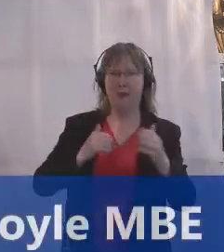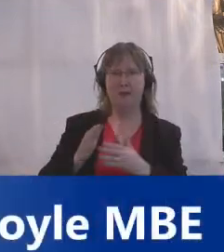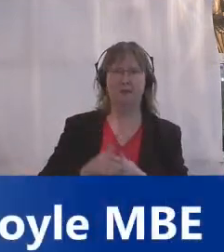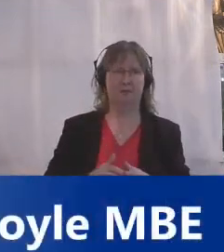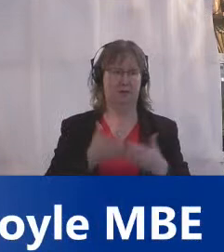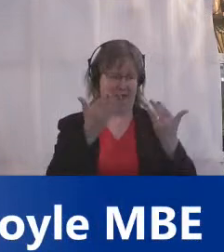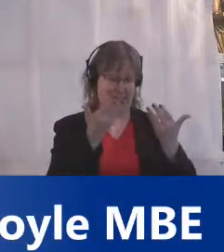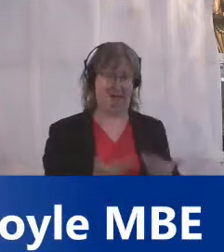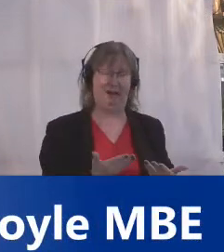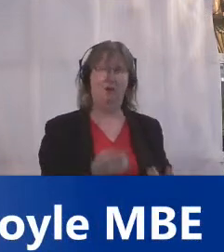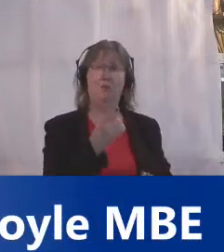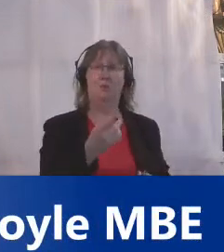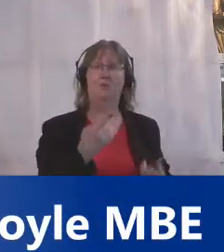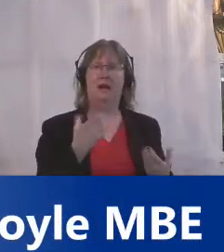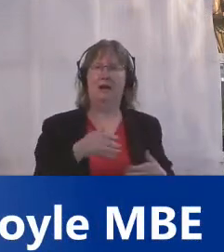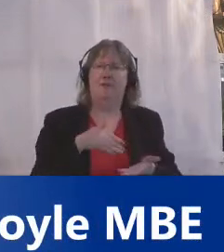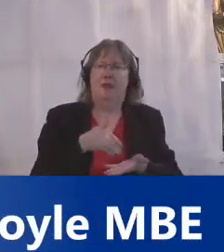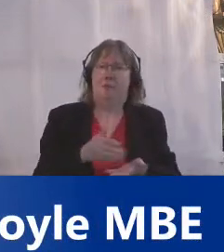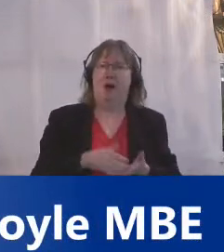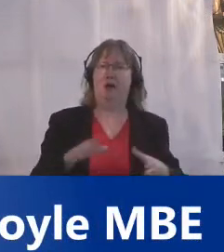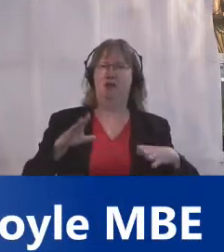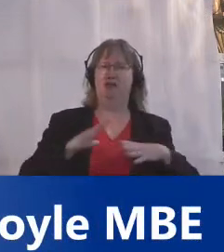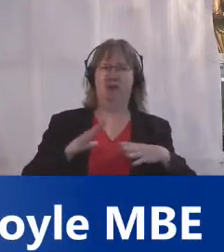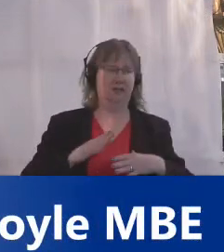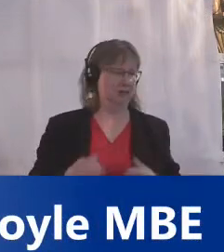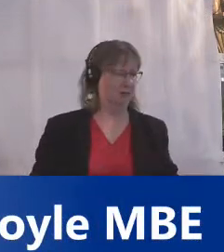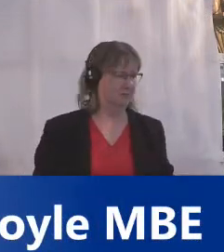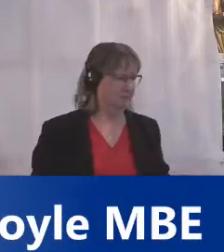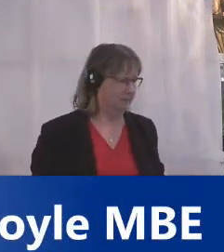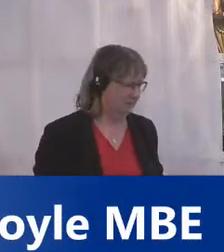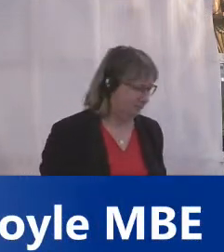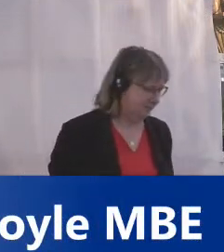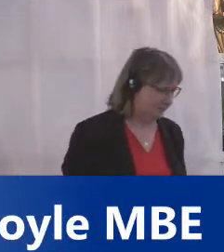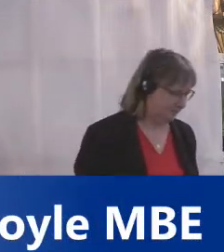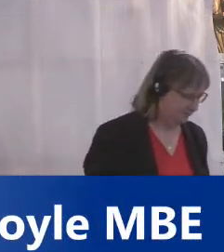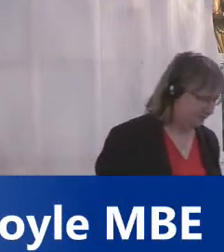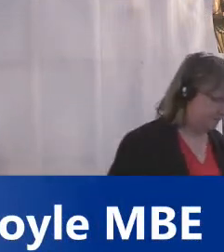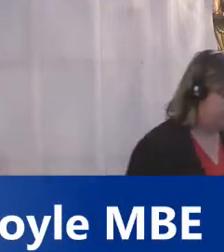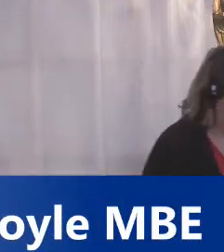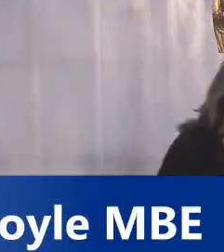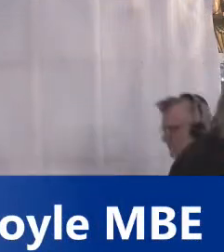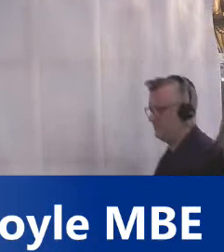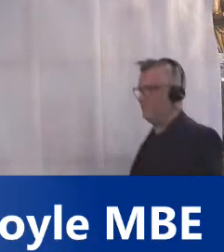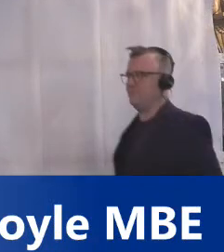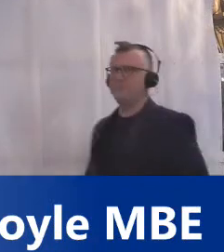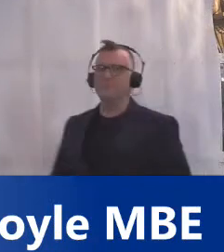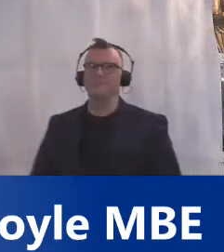behold, the market is ready for building integrated solar.